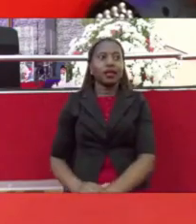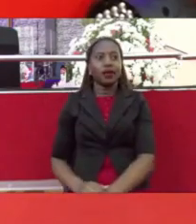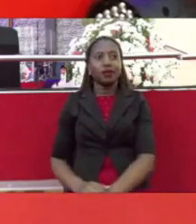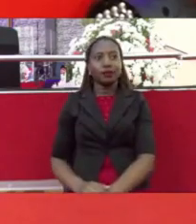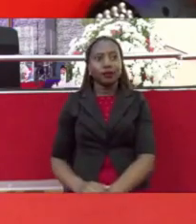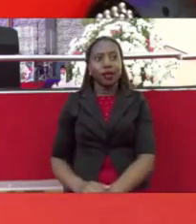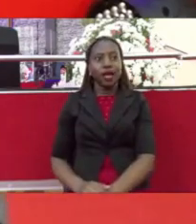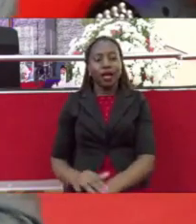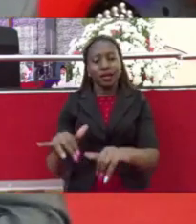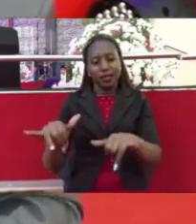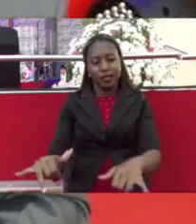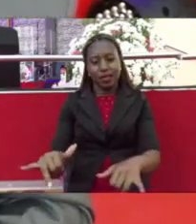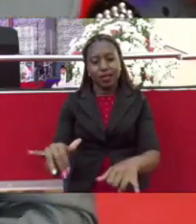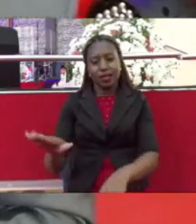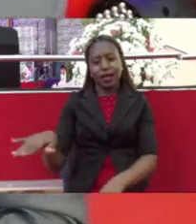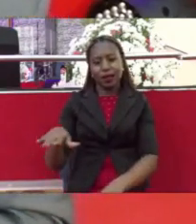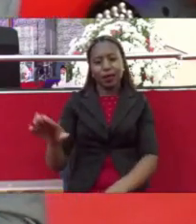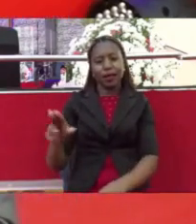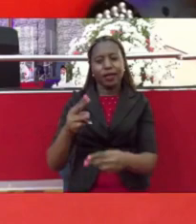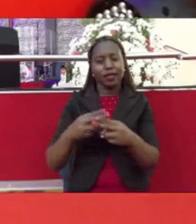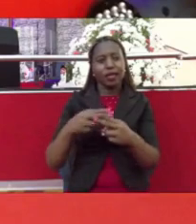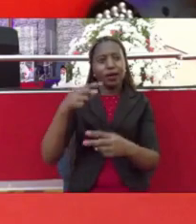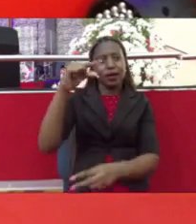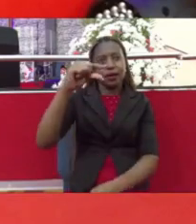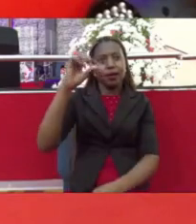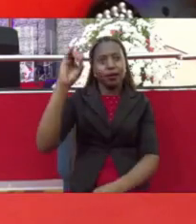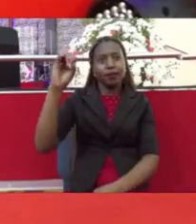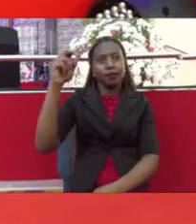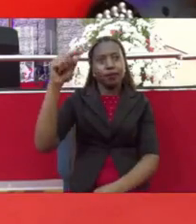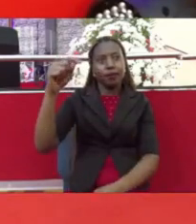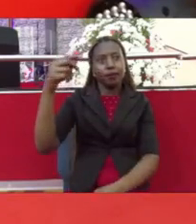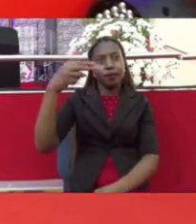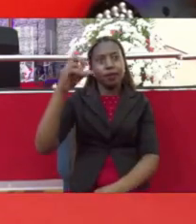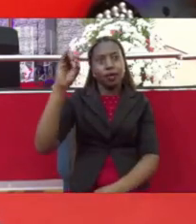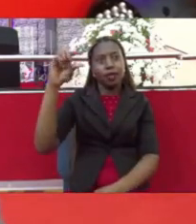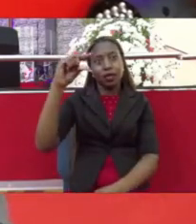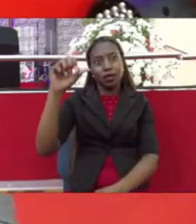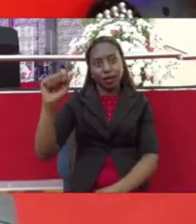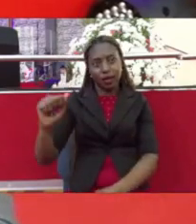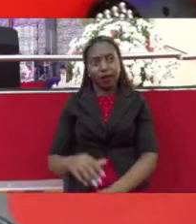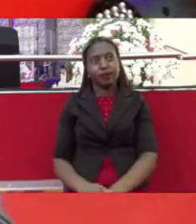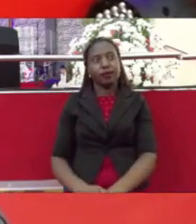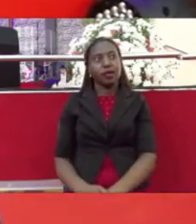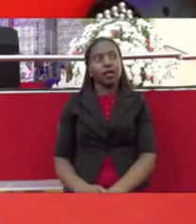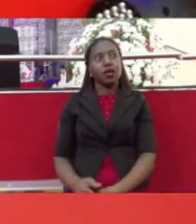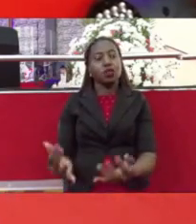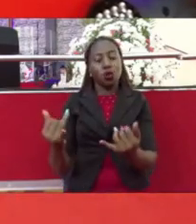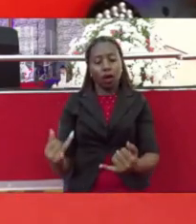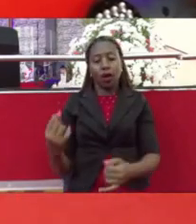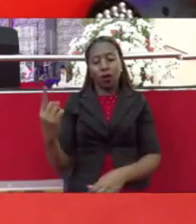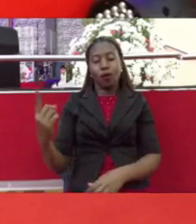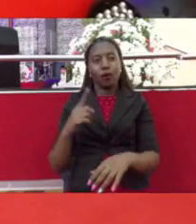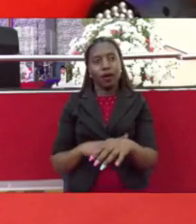called Githiga in Kiambu. Anakaa mahali ambapo inaitwa Githiga. And one time is someone who is well up and a